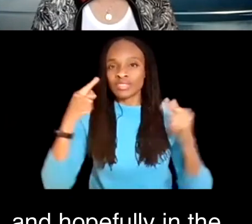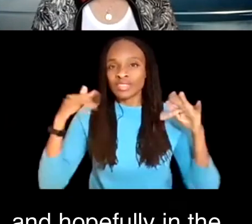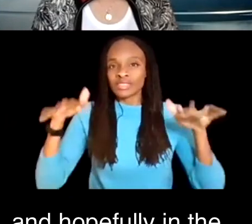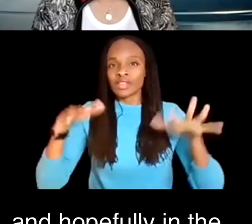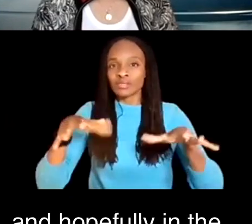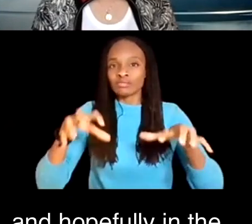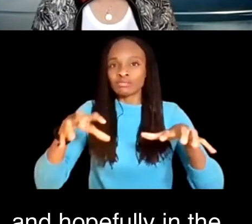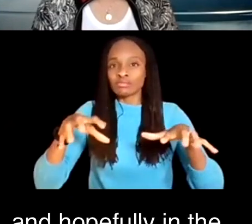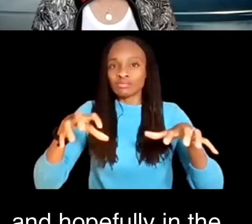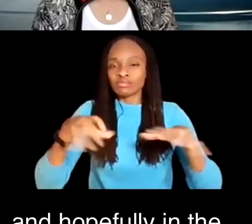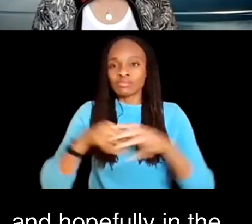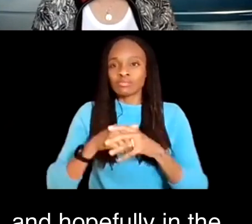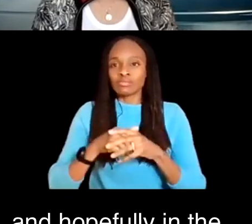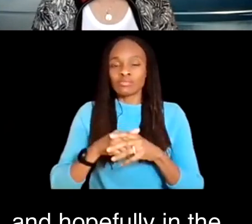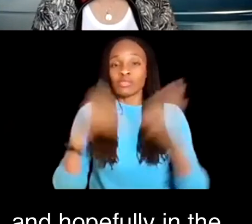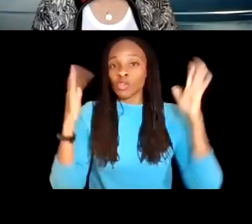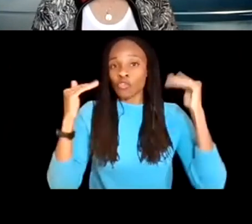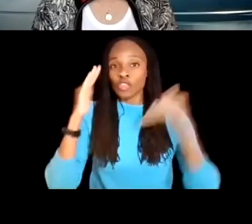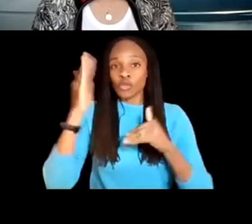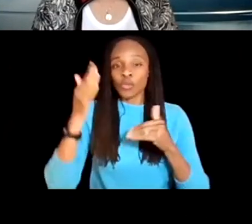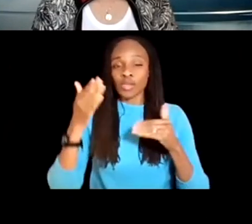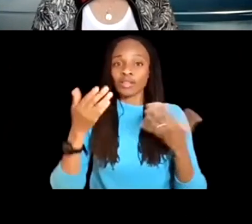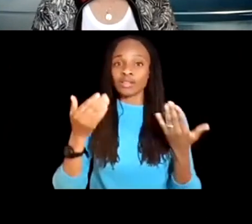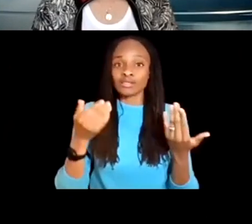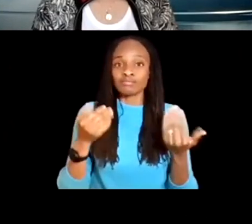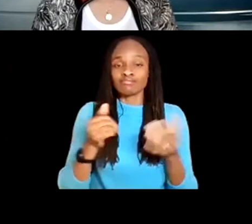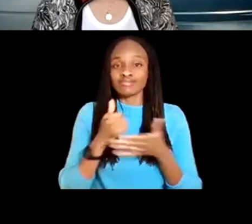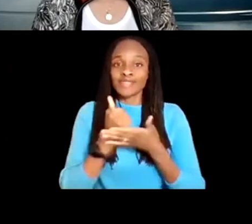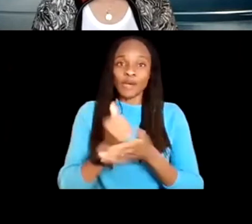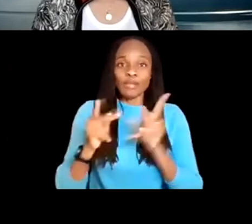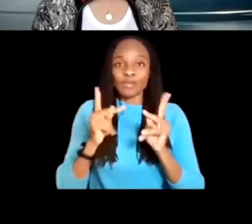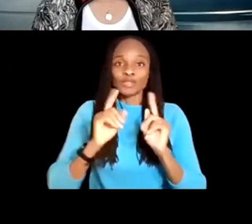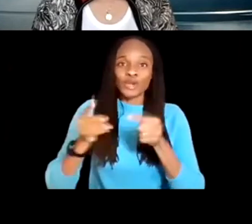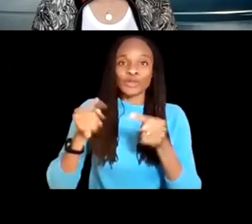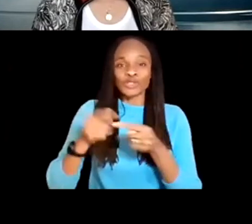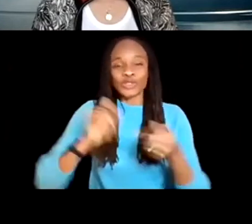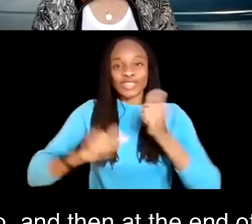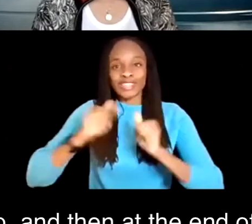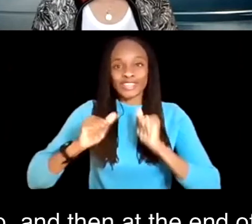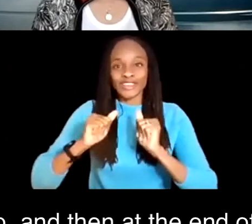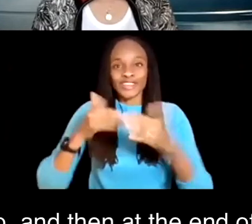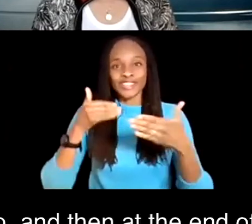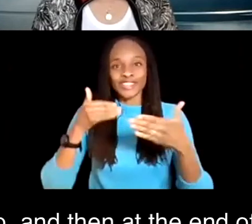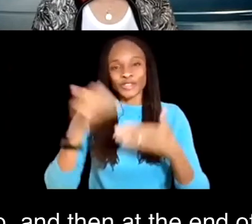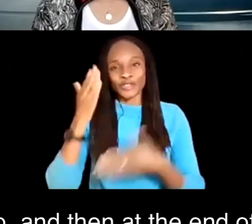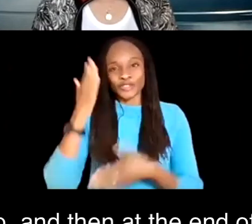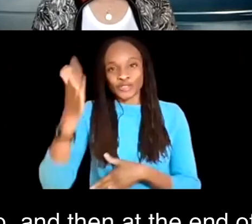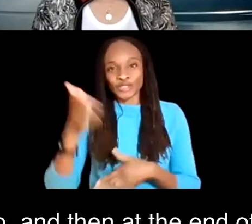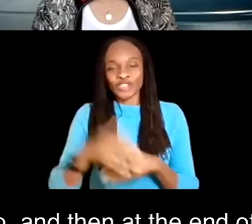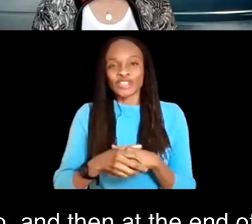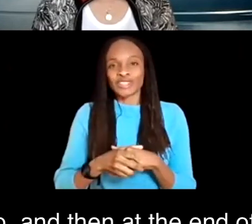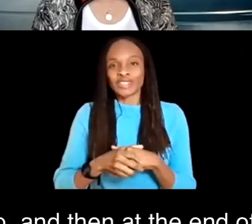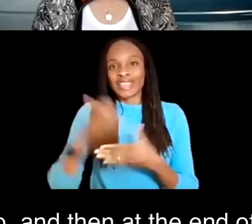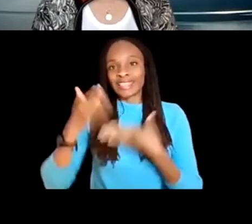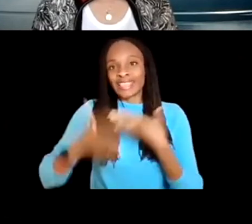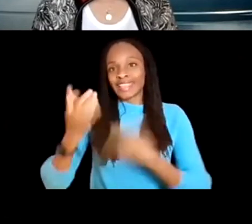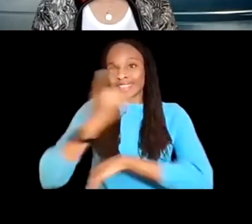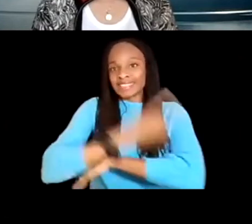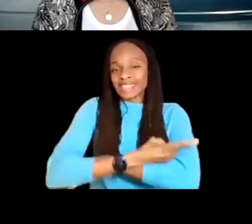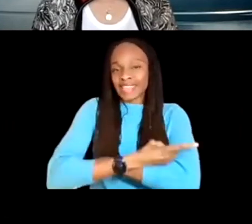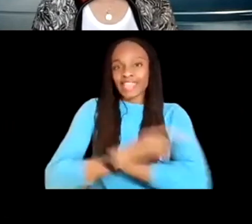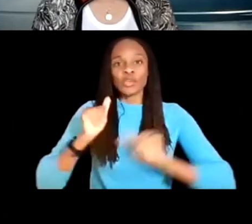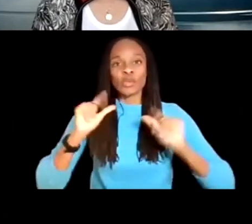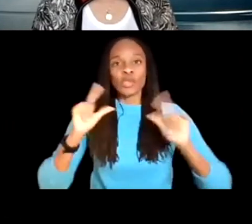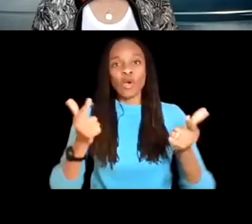and hopefully in the theater in some or near future. But like, yeah. So, and then at the end of the day, you know, we all want to